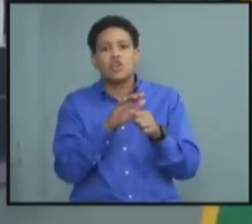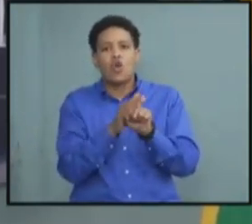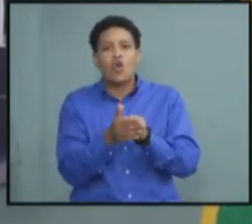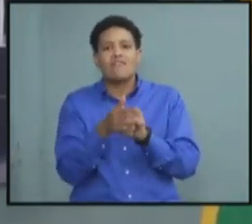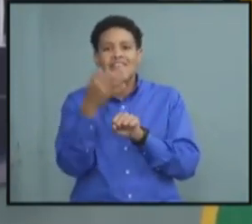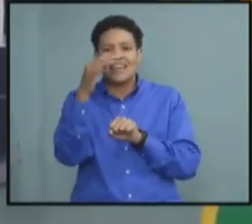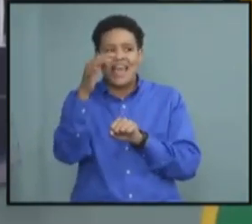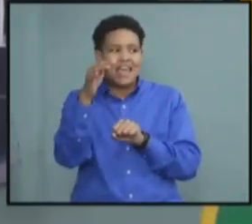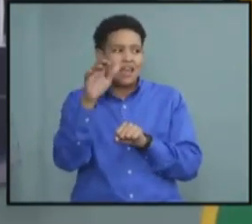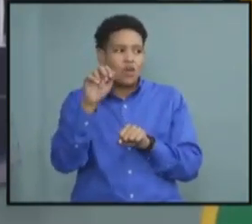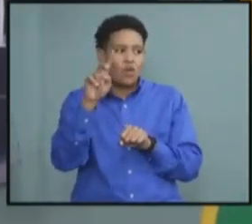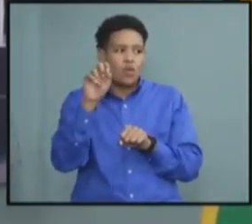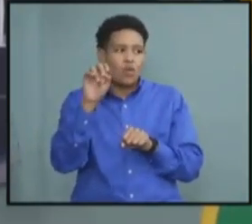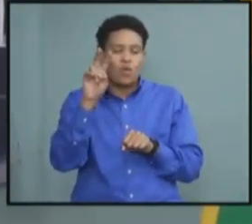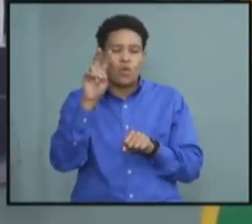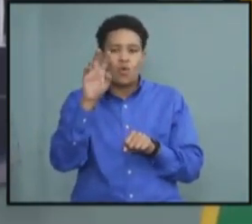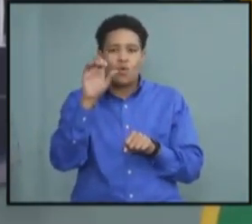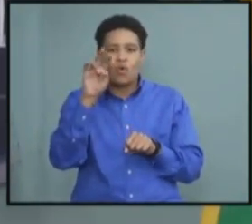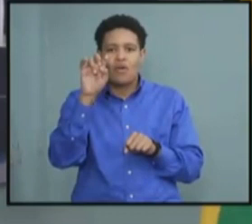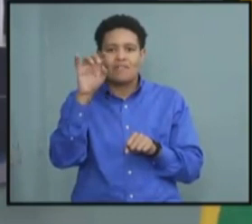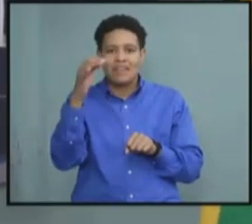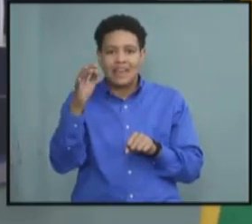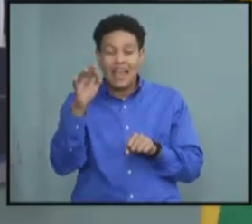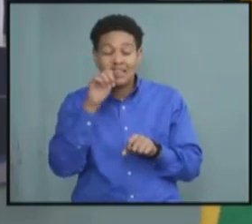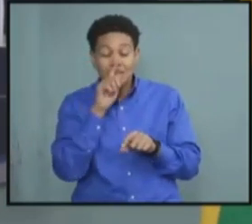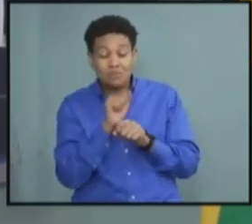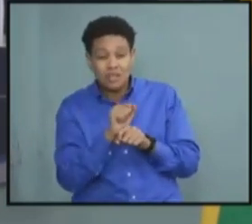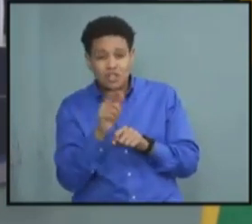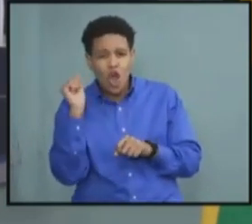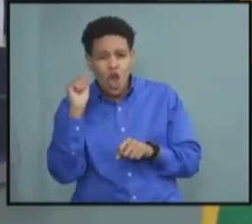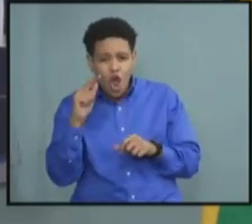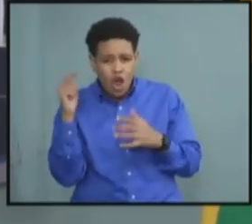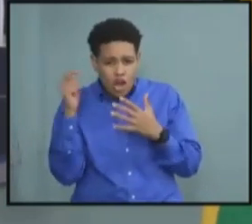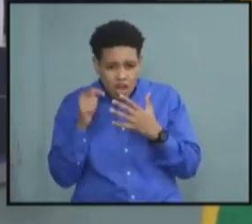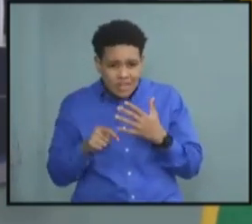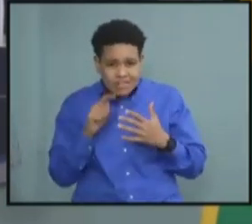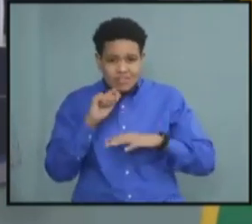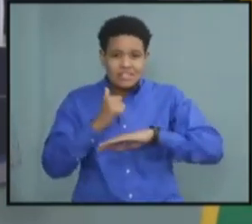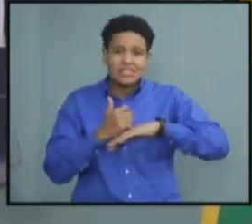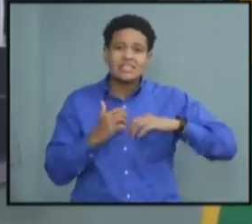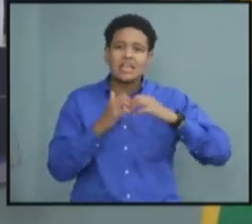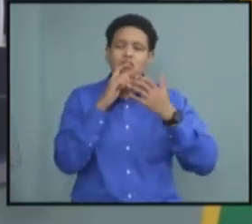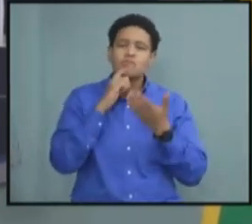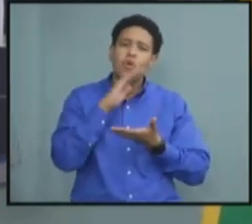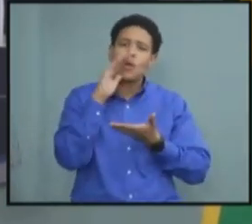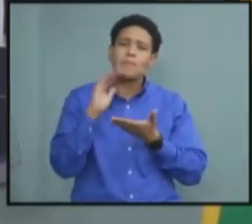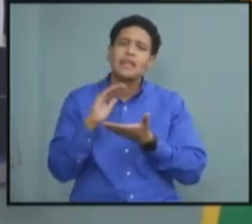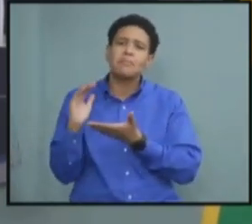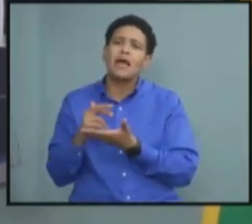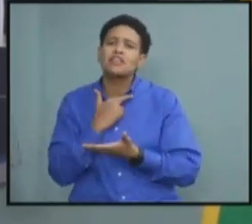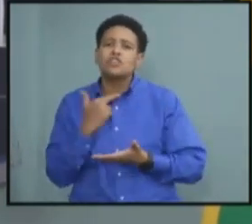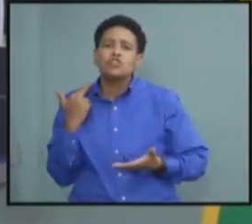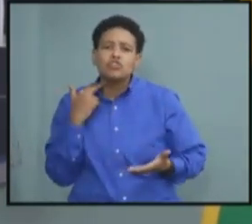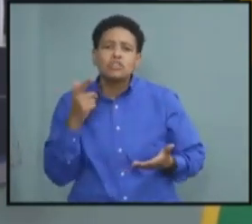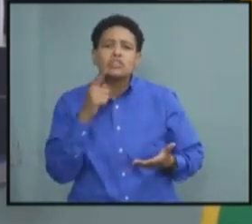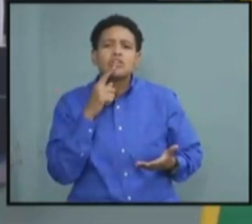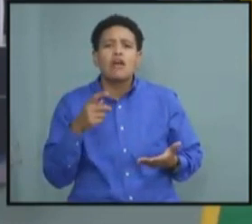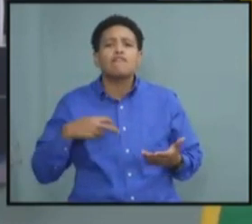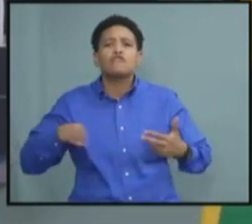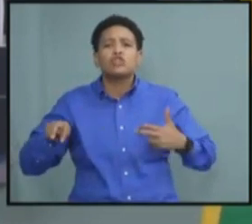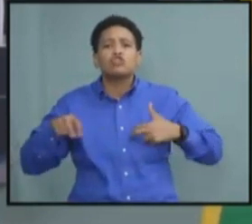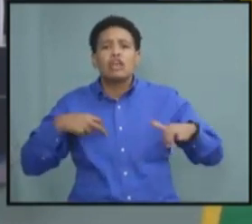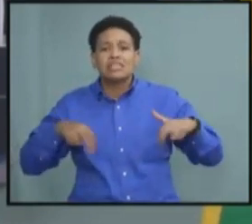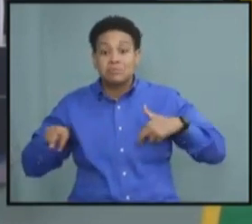COVID-19 pandemic. It seeks to ensure that all the conditions are put in place to minimize the risk of transmission of